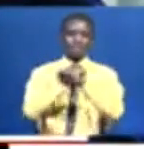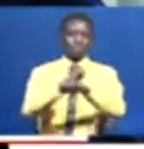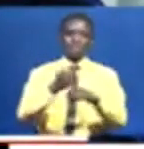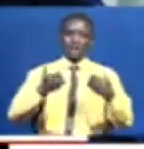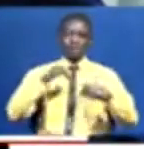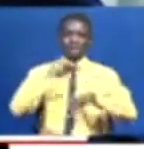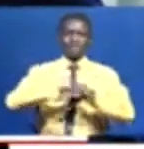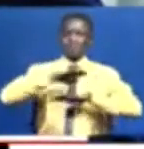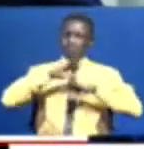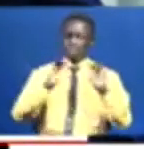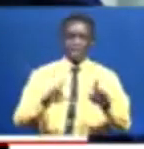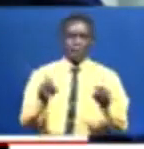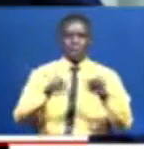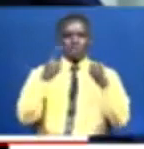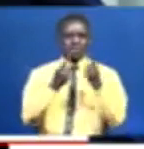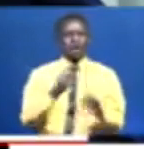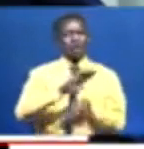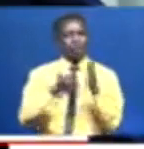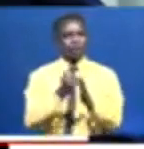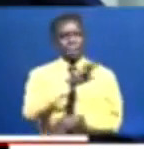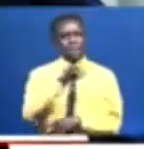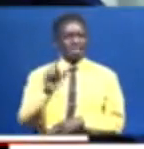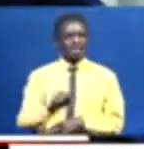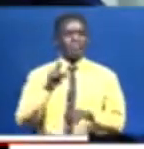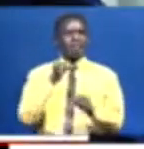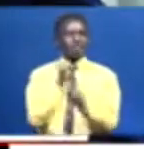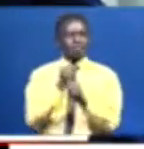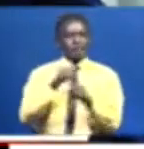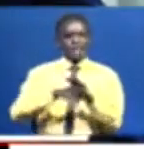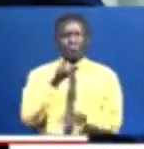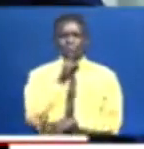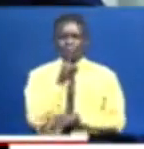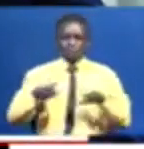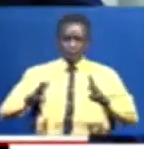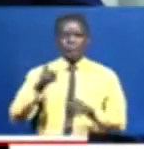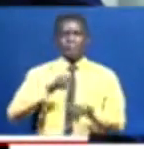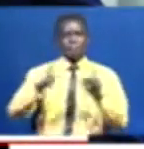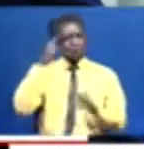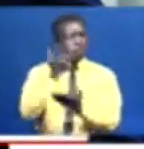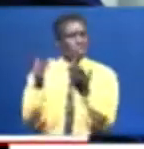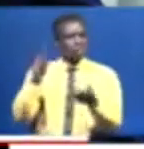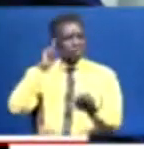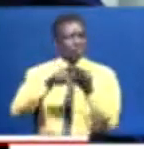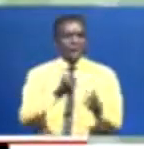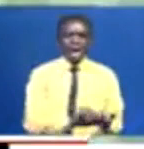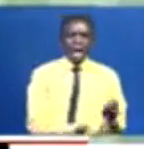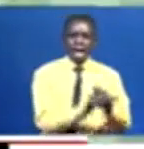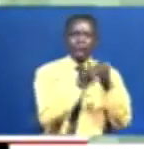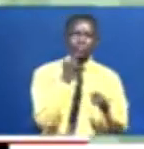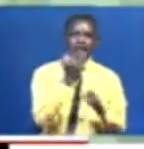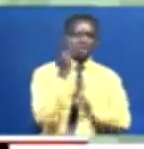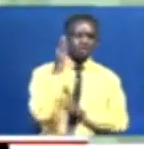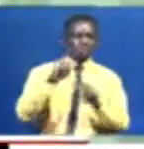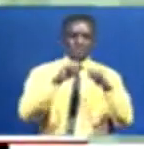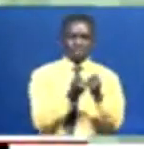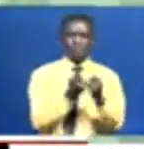been built to operate in a siloed manner. And instead of them helping security teams be able to proactively detect and prevent